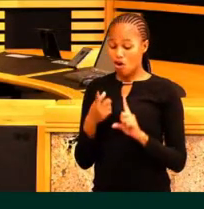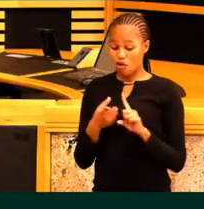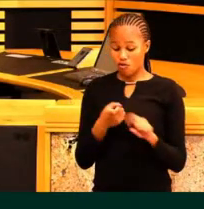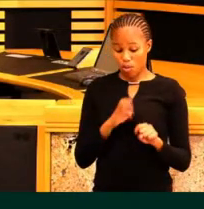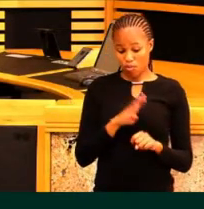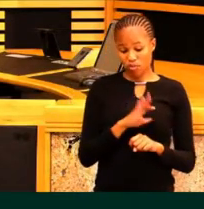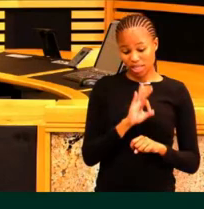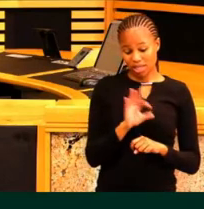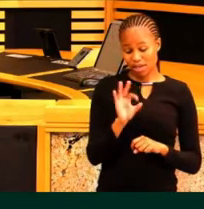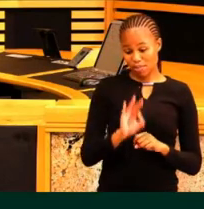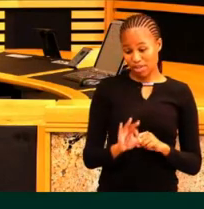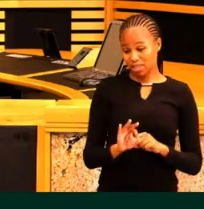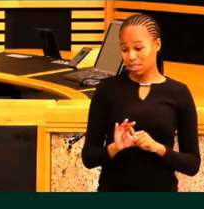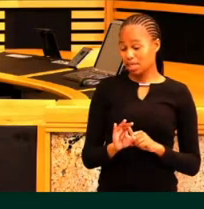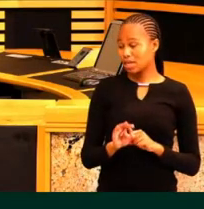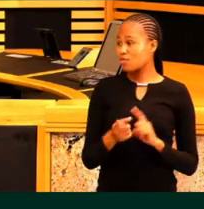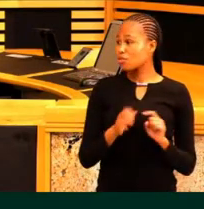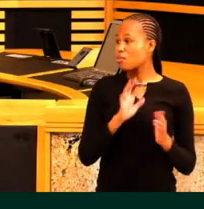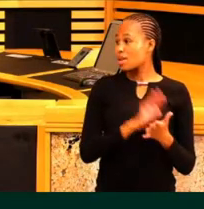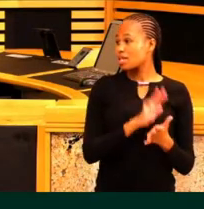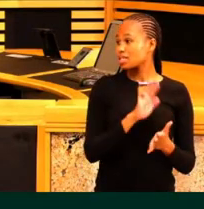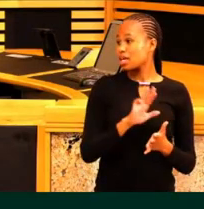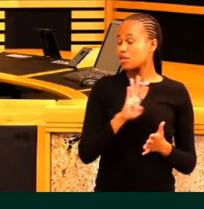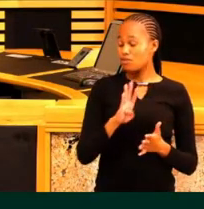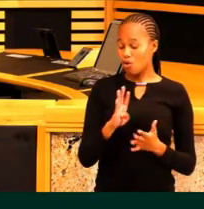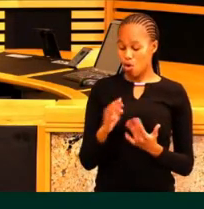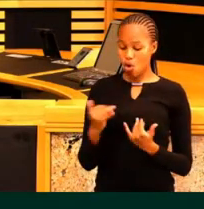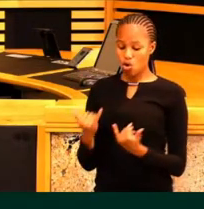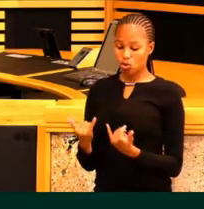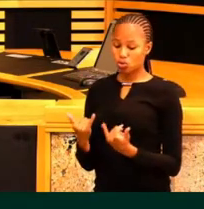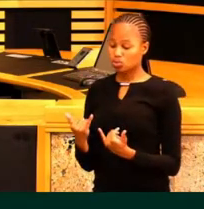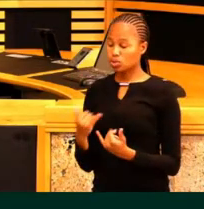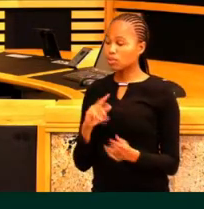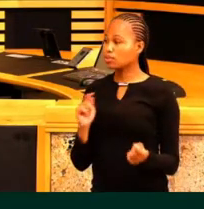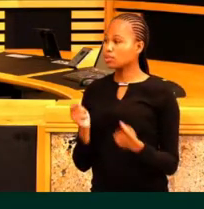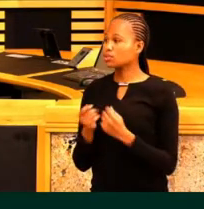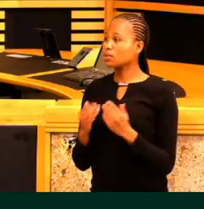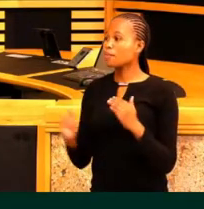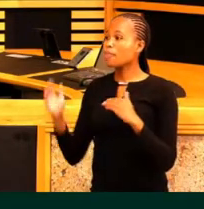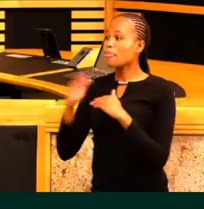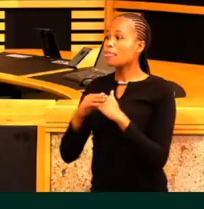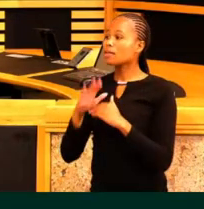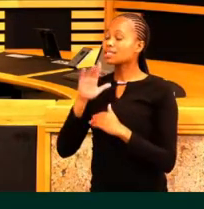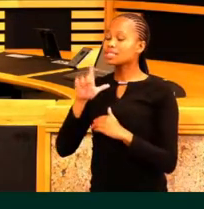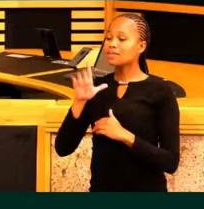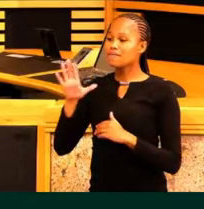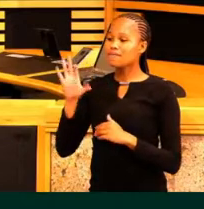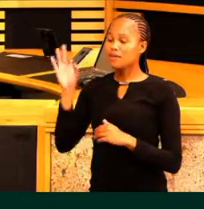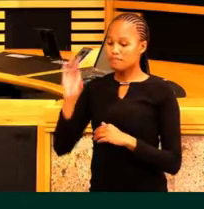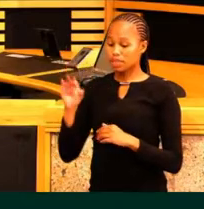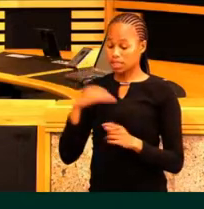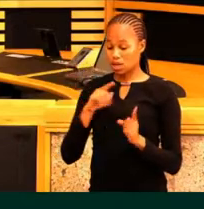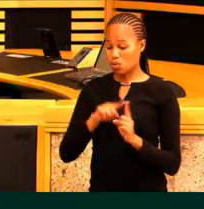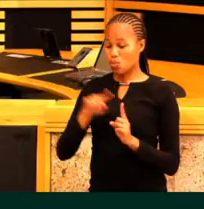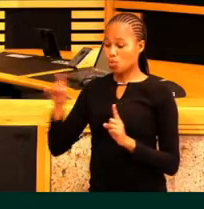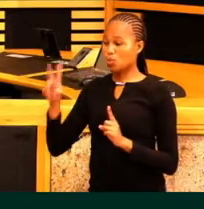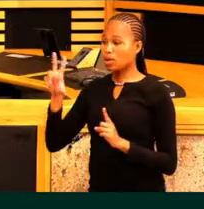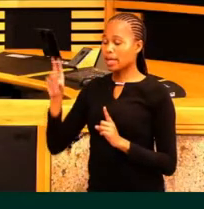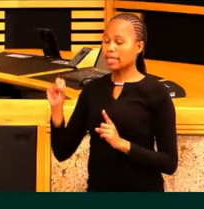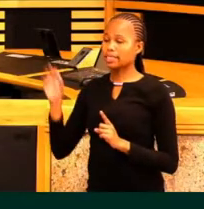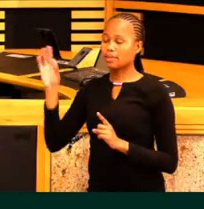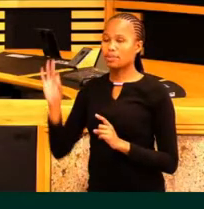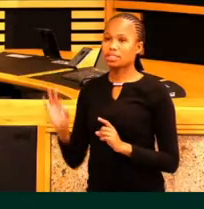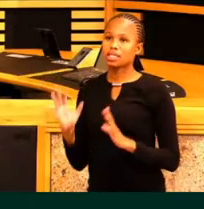percent as a province from 1994. today we are above 75 percent we are going to 80 percent come next